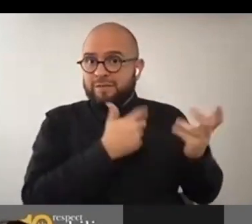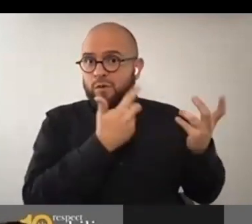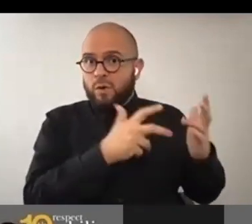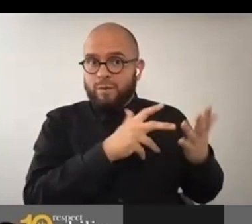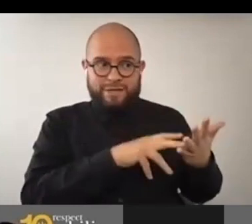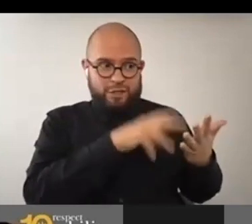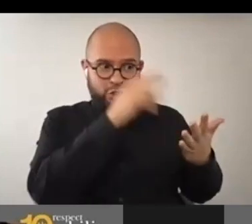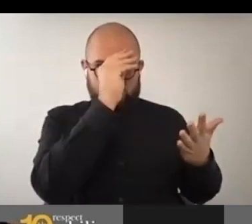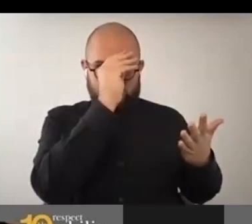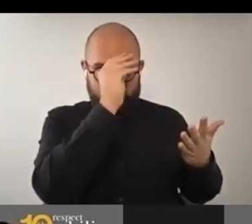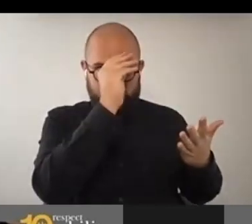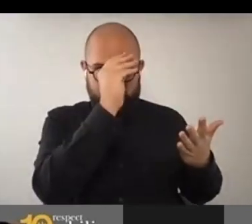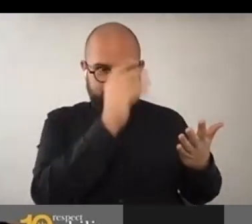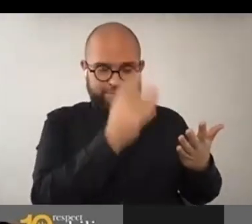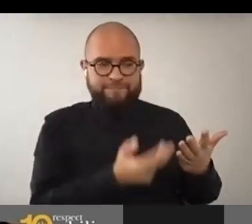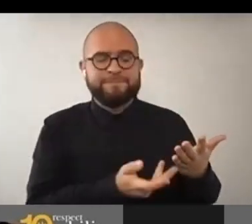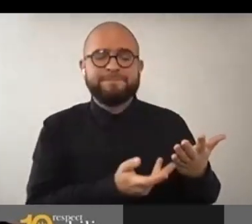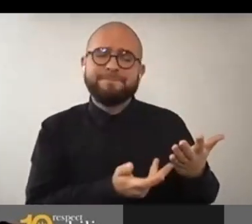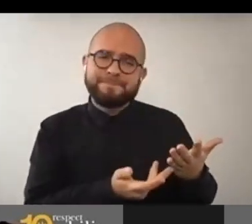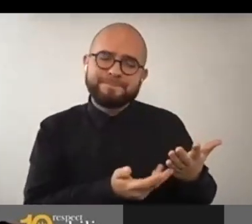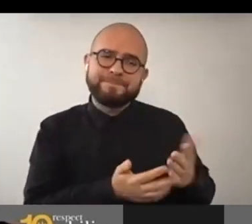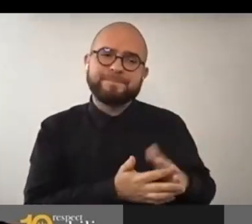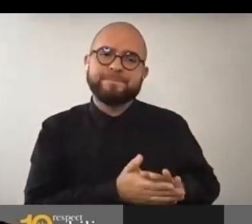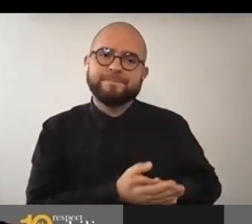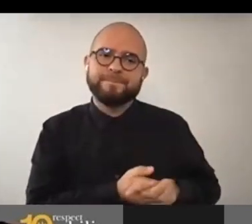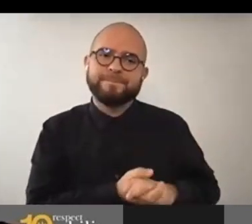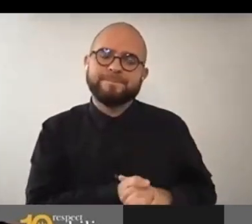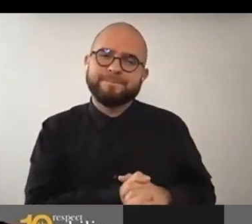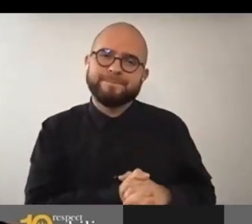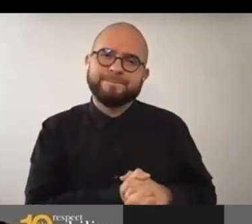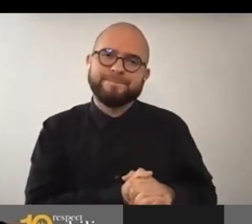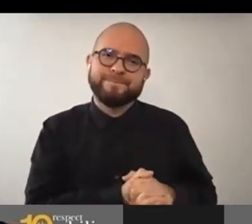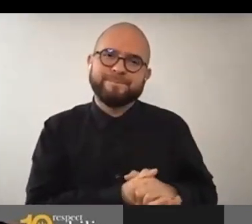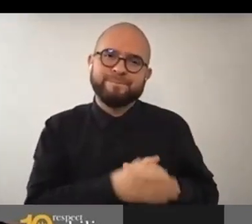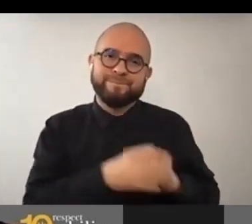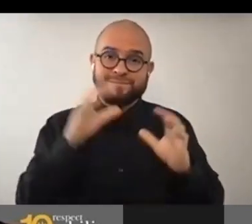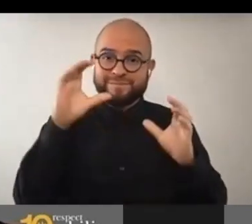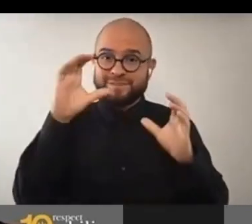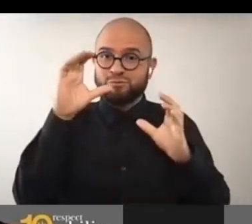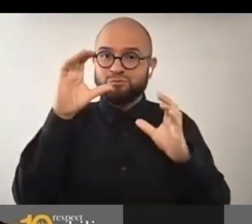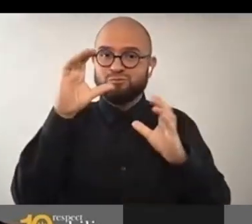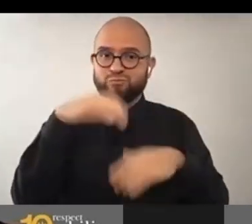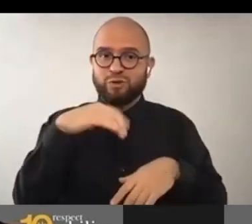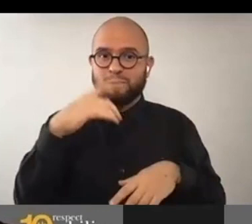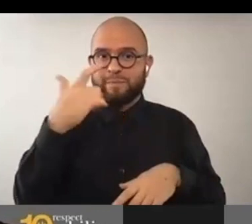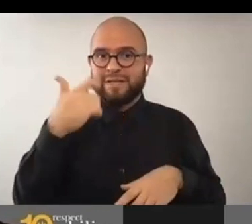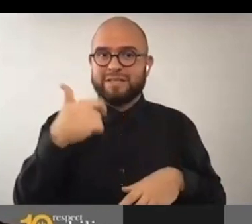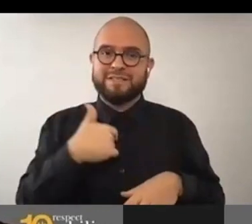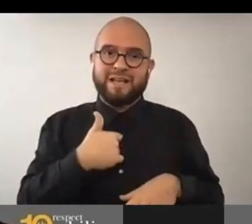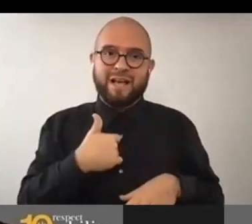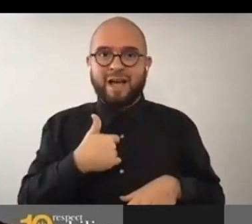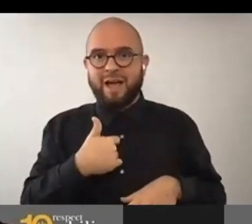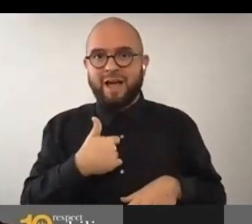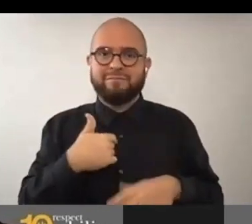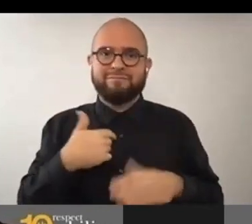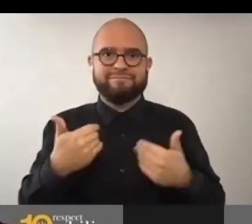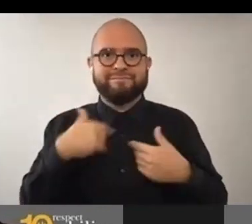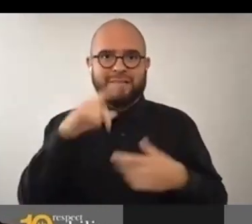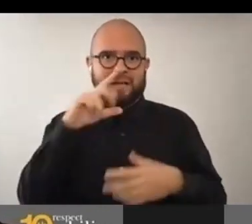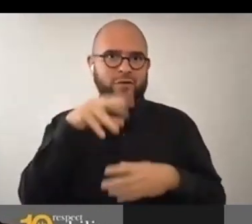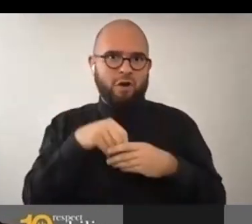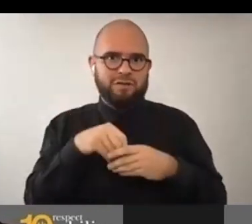learning, you know, this is weird to say as an autistic person because we're known for being very